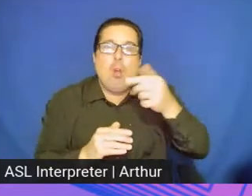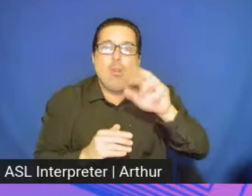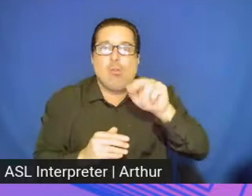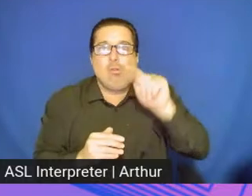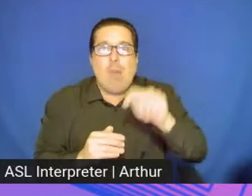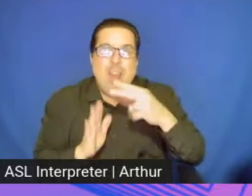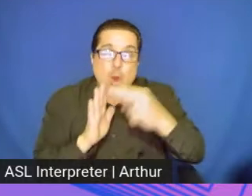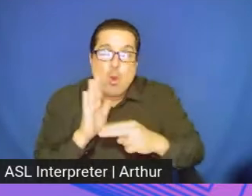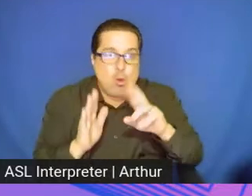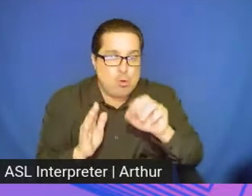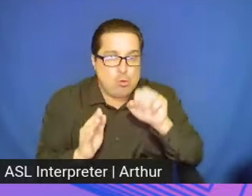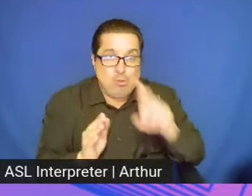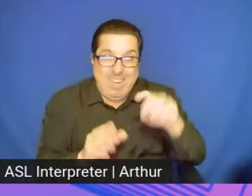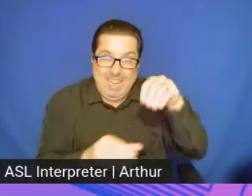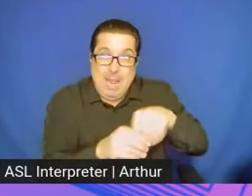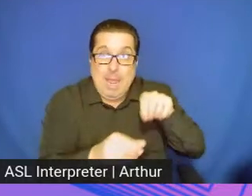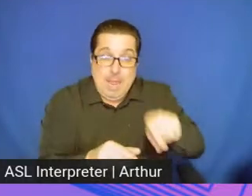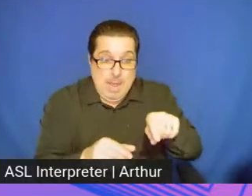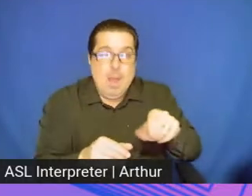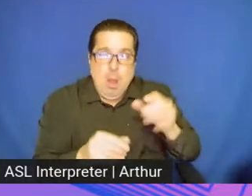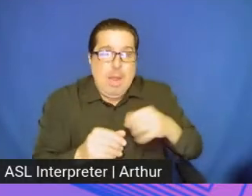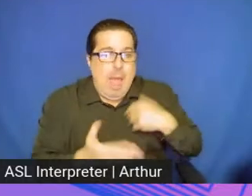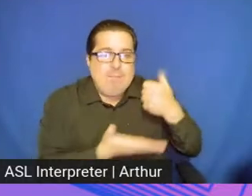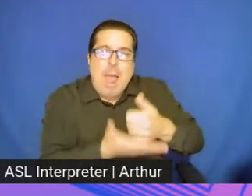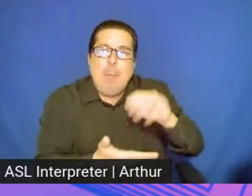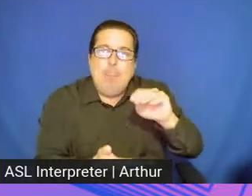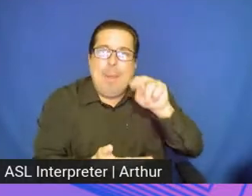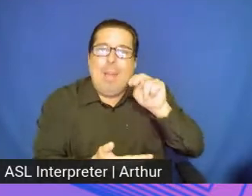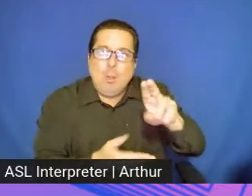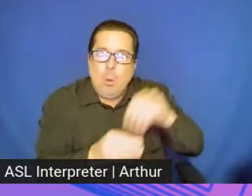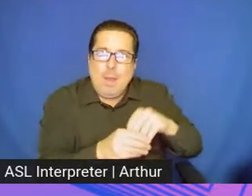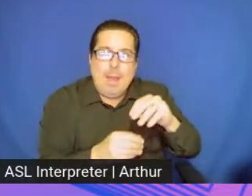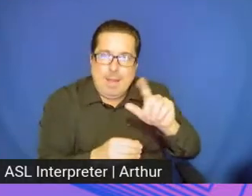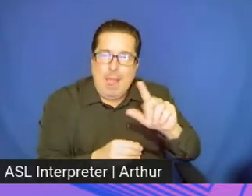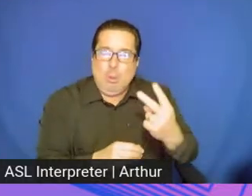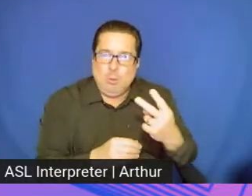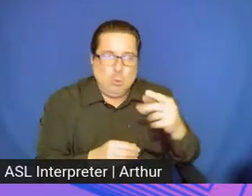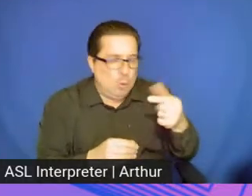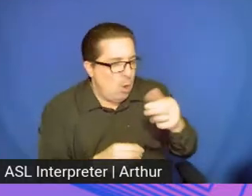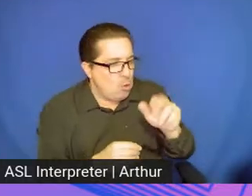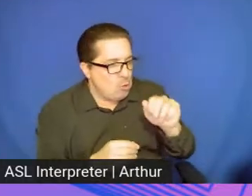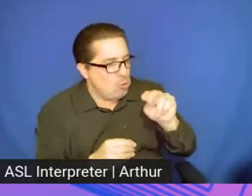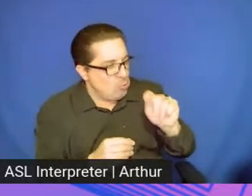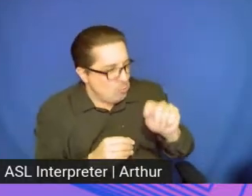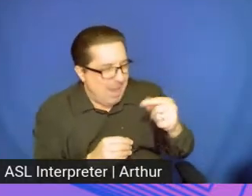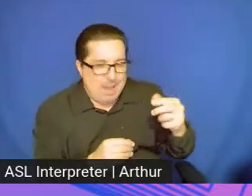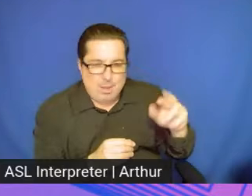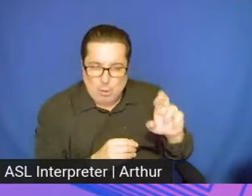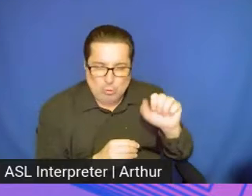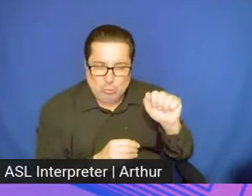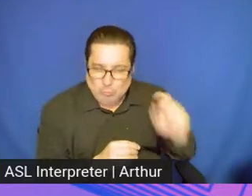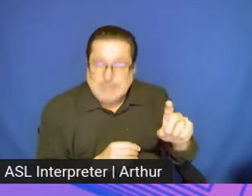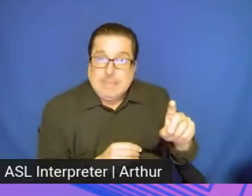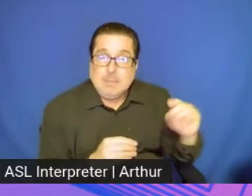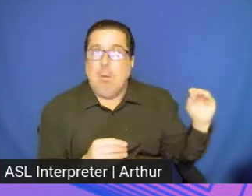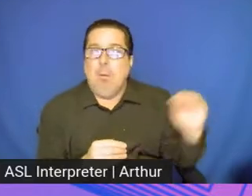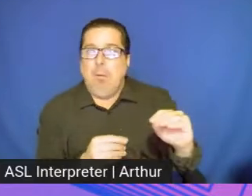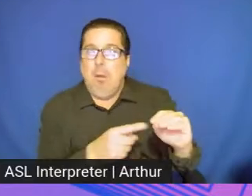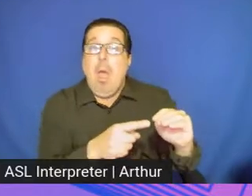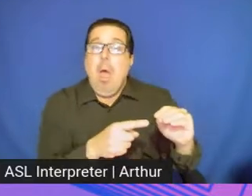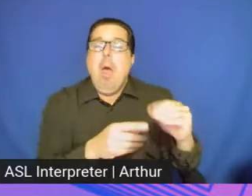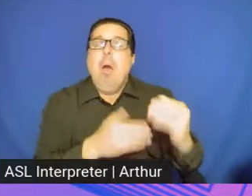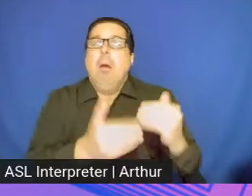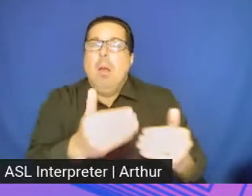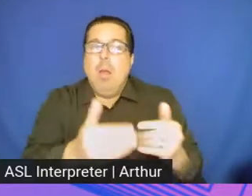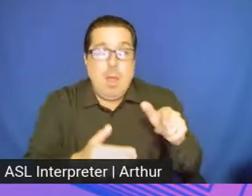you with the L2 constructs called, grant read, for example. So these may consist of